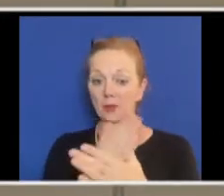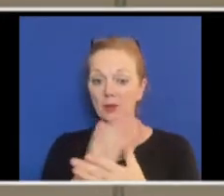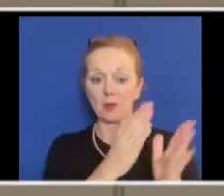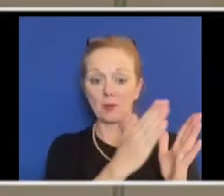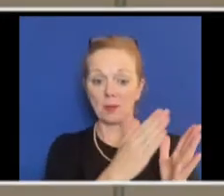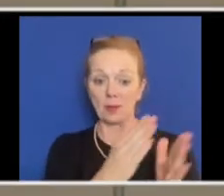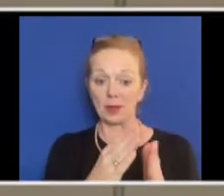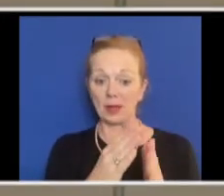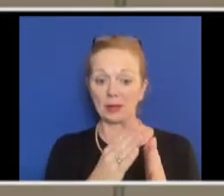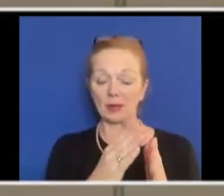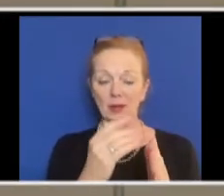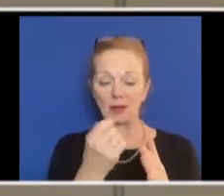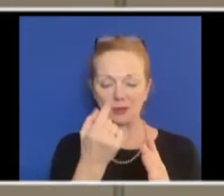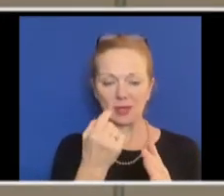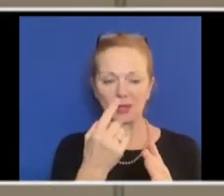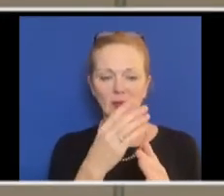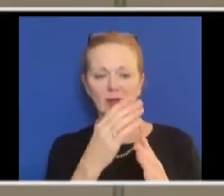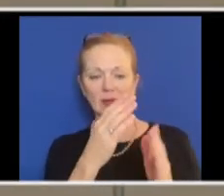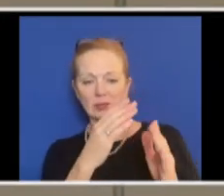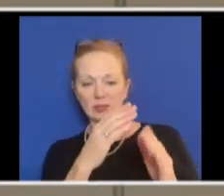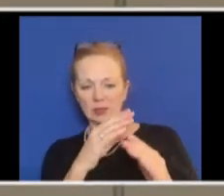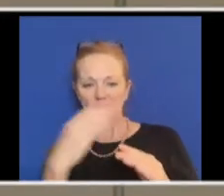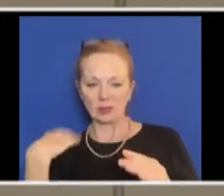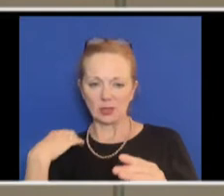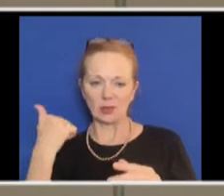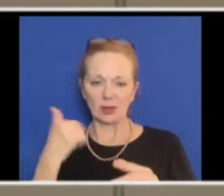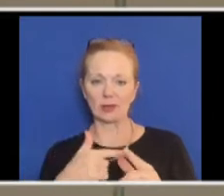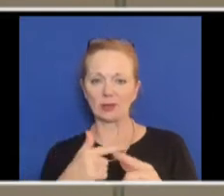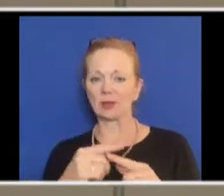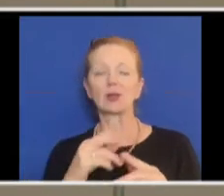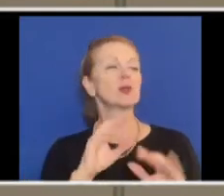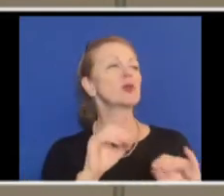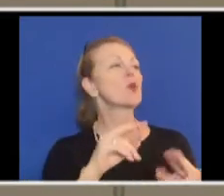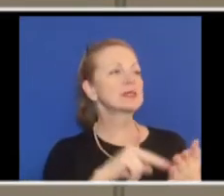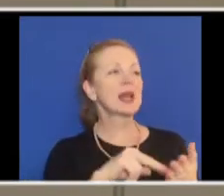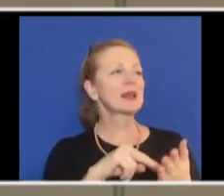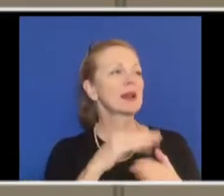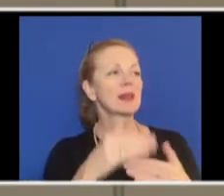interpretation of the chair of the Planning Commission no standing in this process